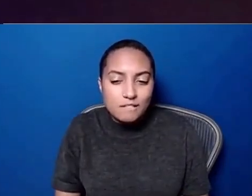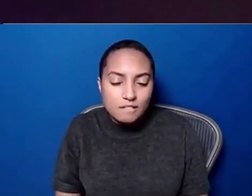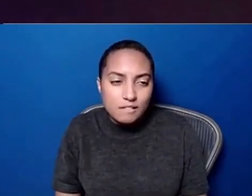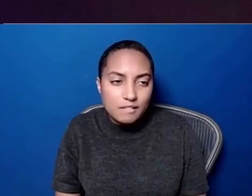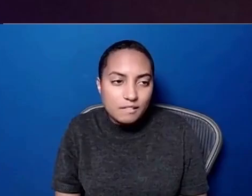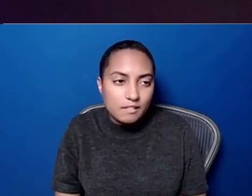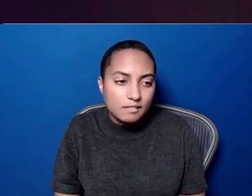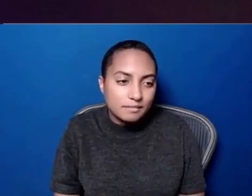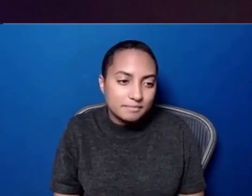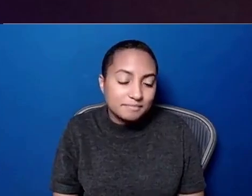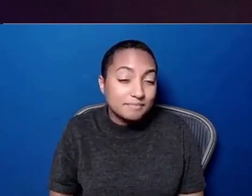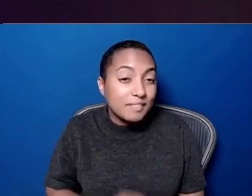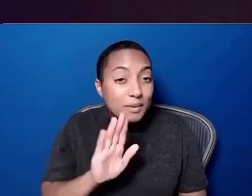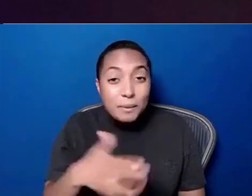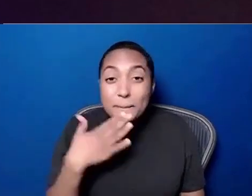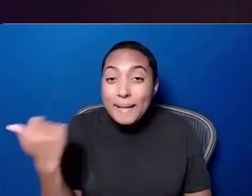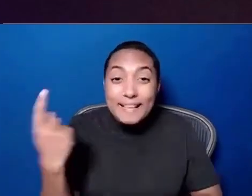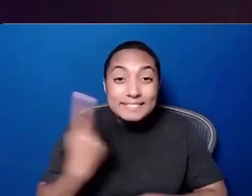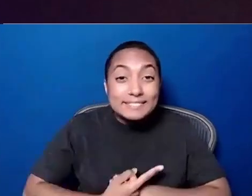Your best day.